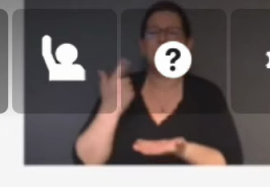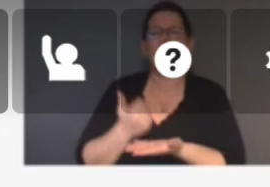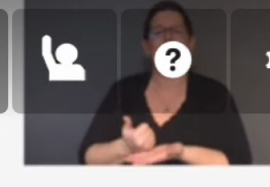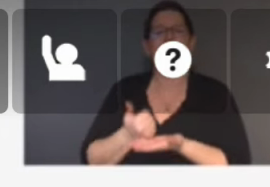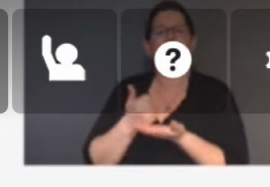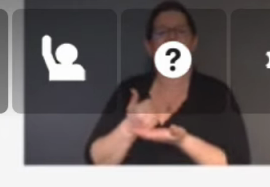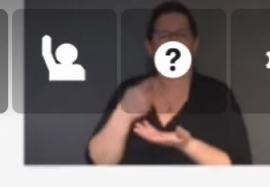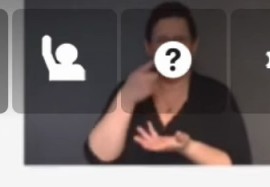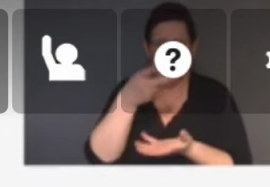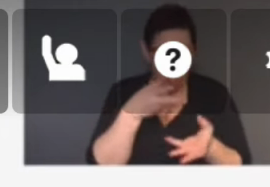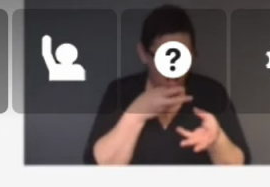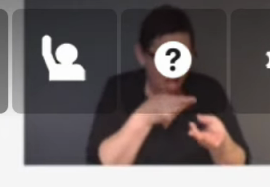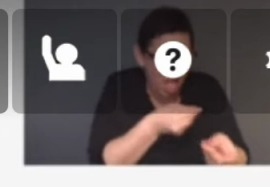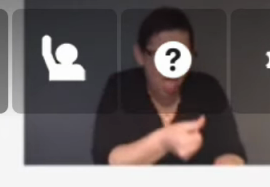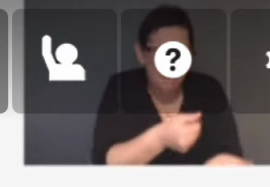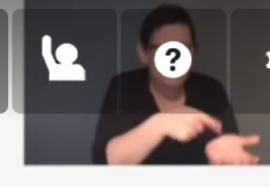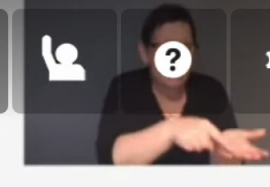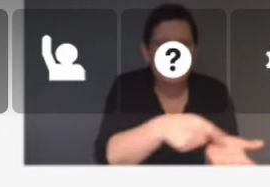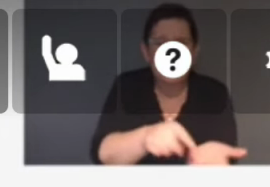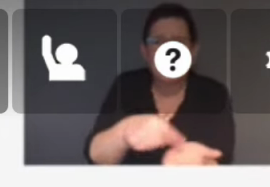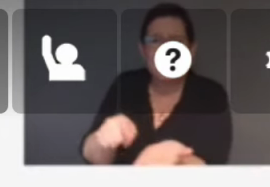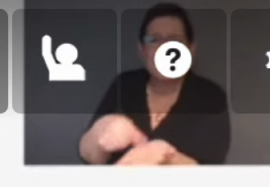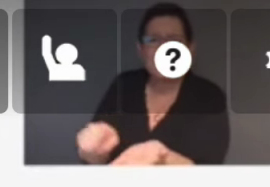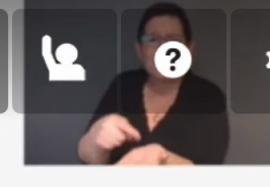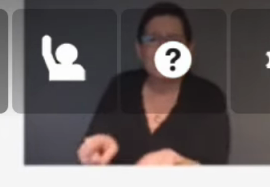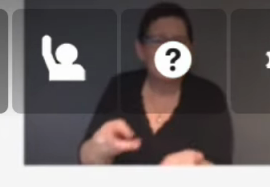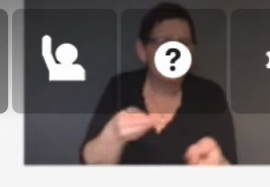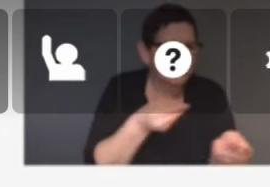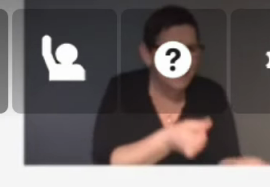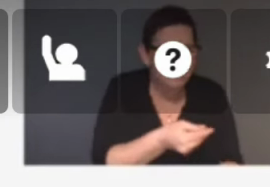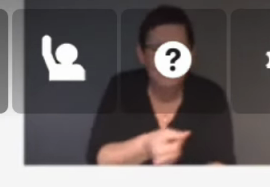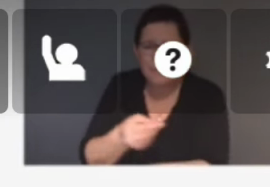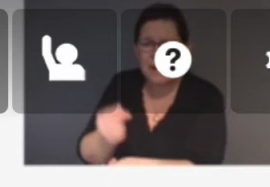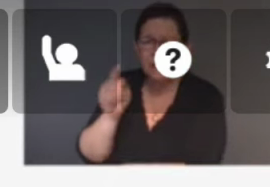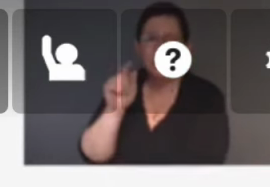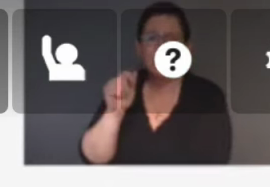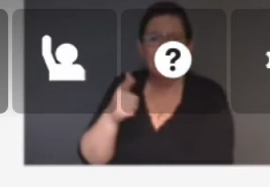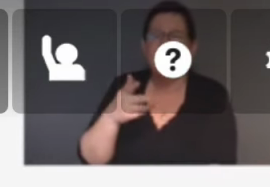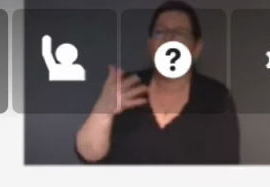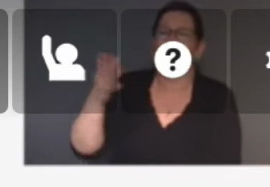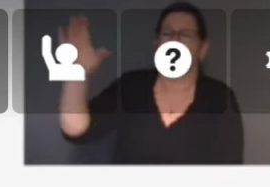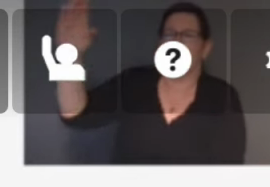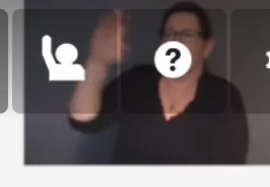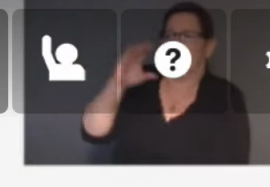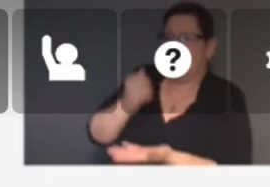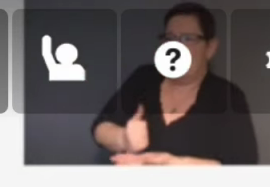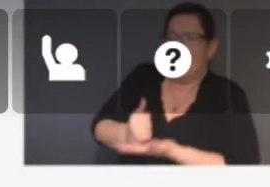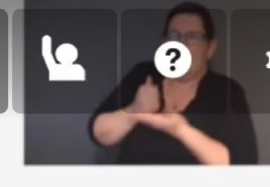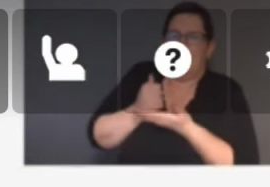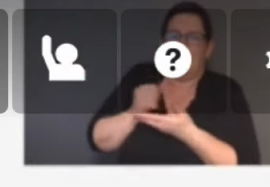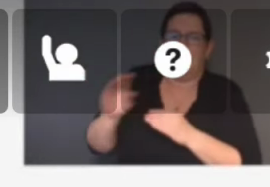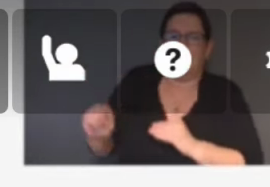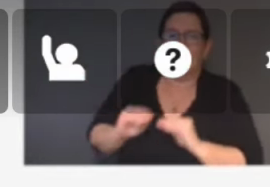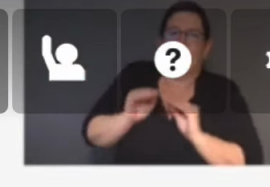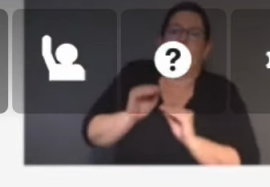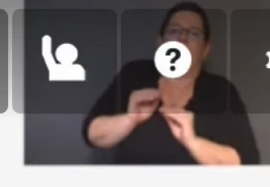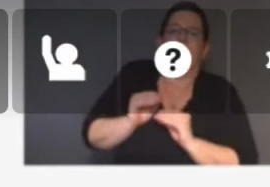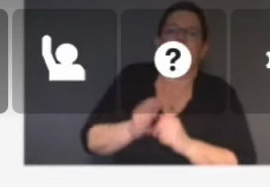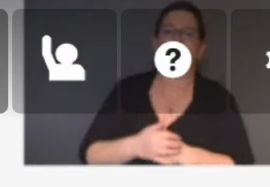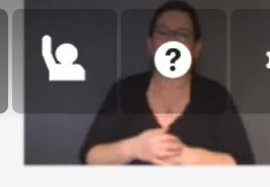to do is your taxes every year, even if you have no income to report. The CRA